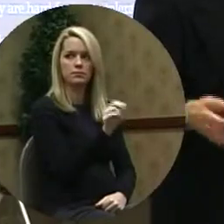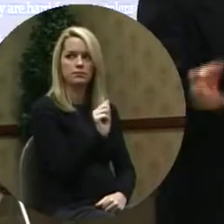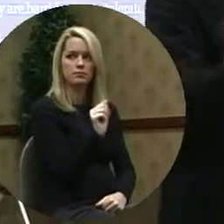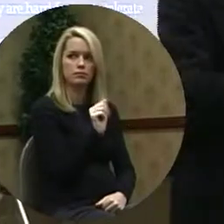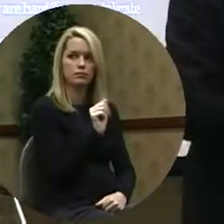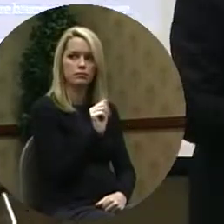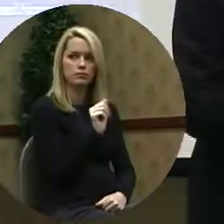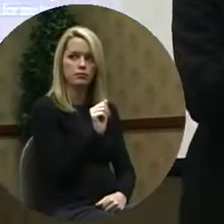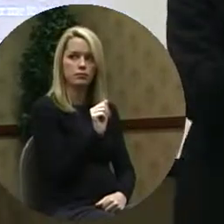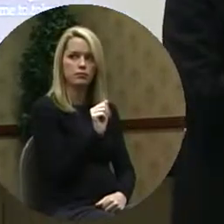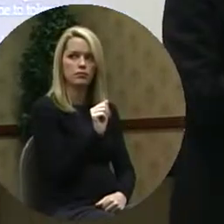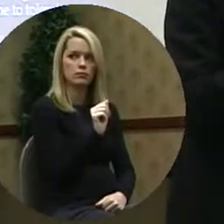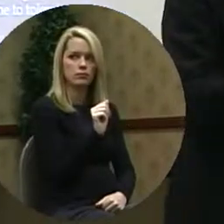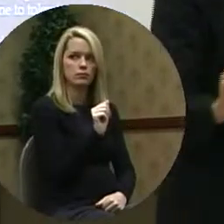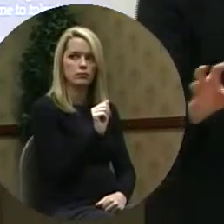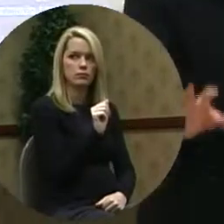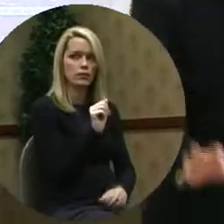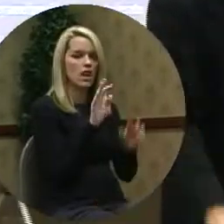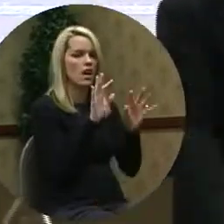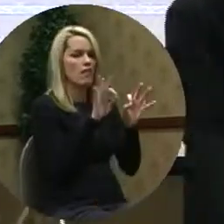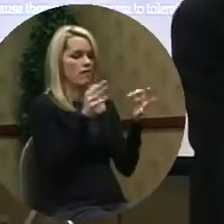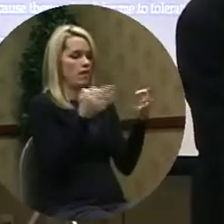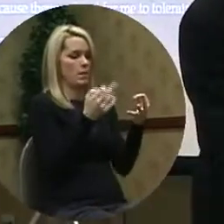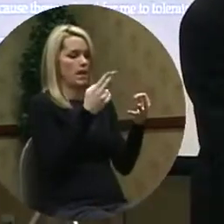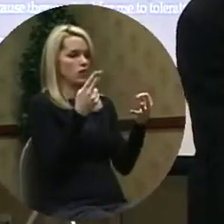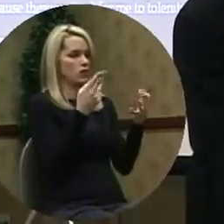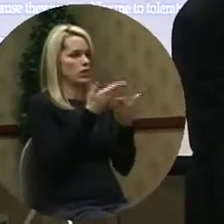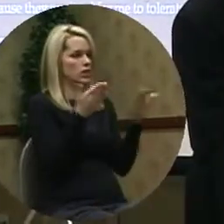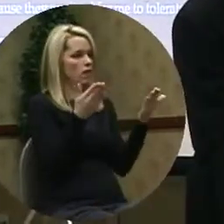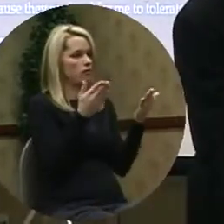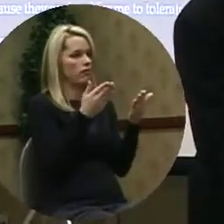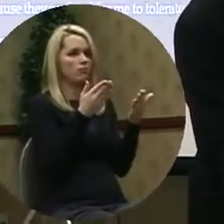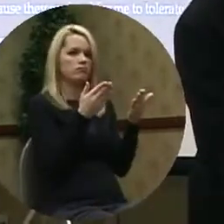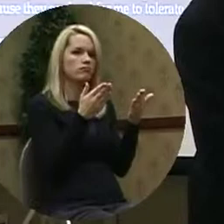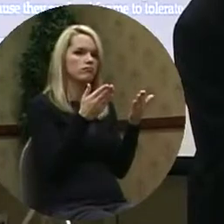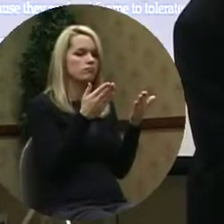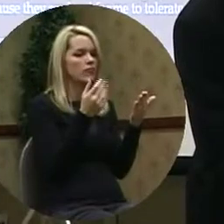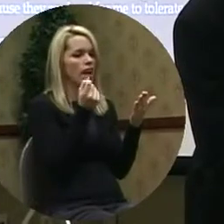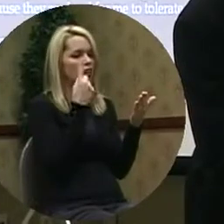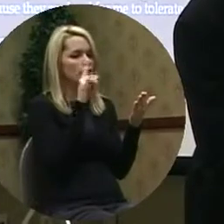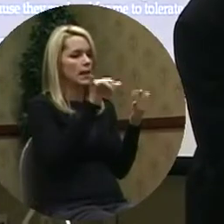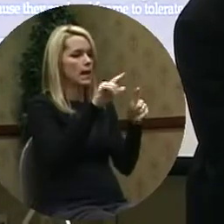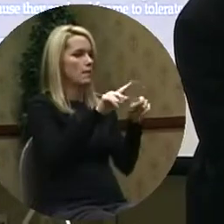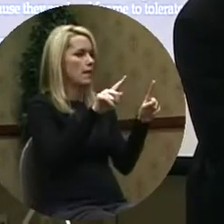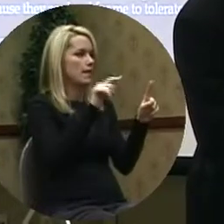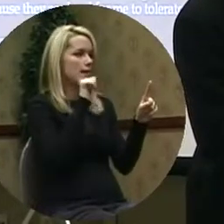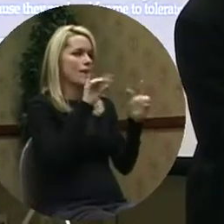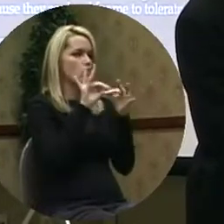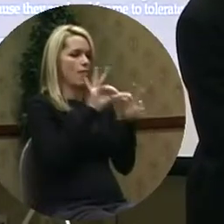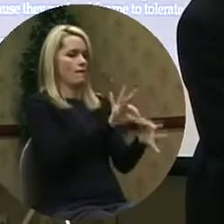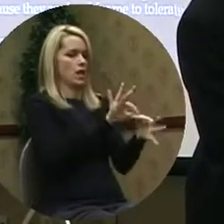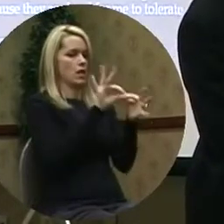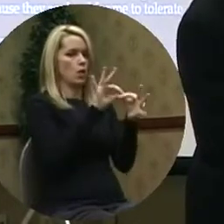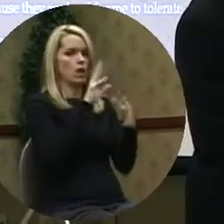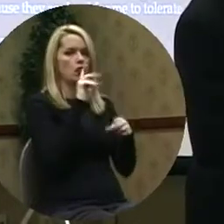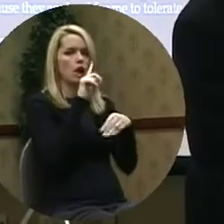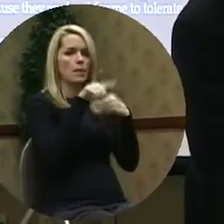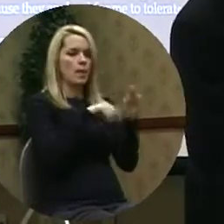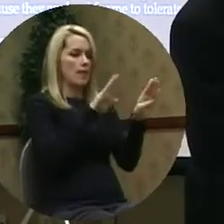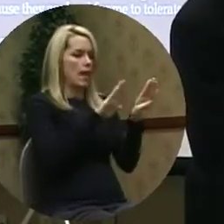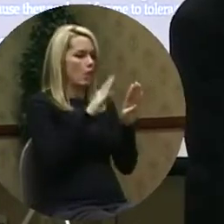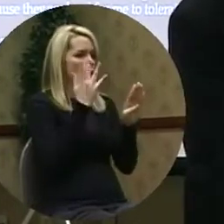about, family history, but I'm not really sure that that's directly relevant here. What we're going to focus on is the conditions under which this behavior happens. The